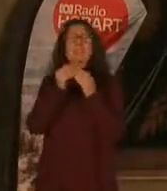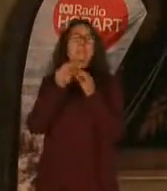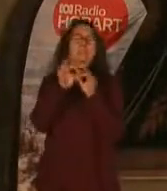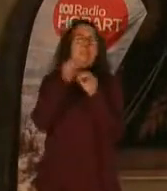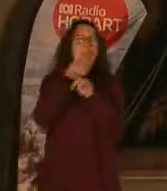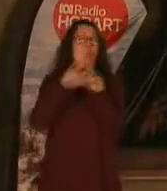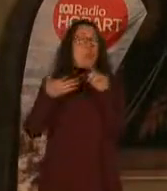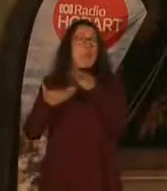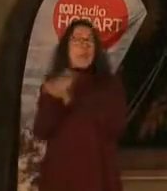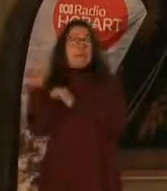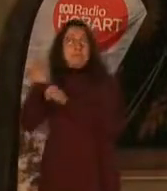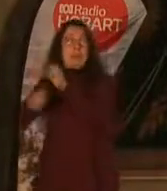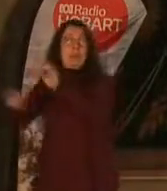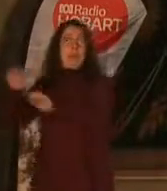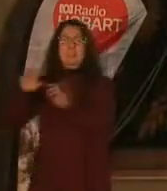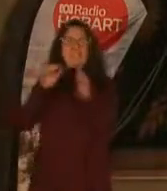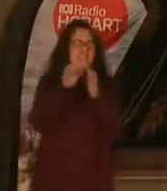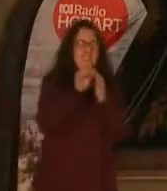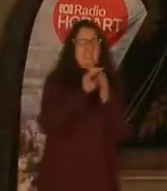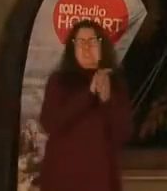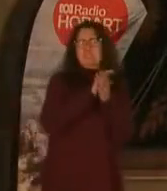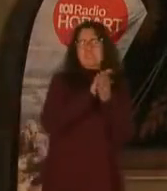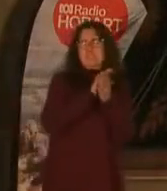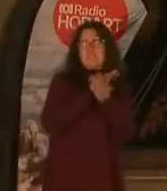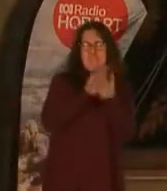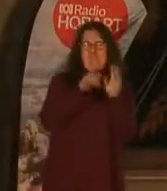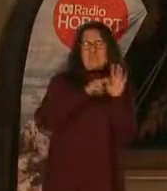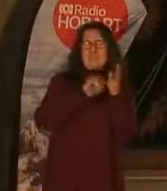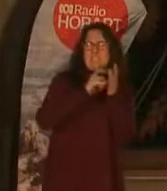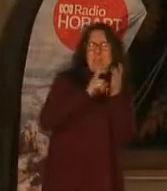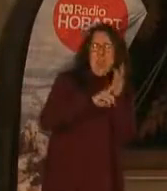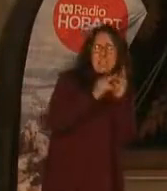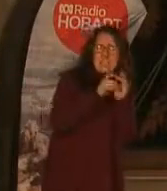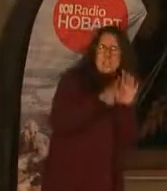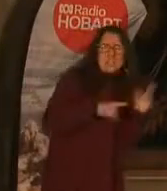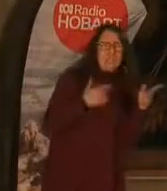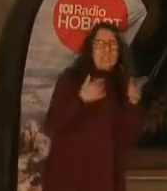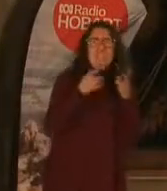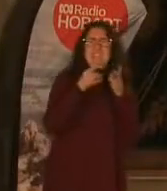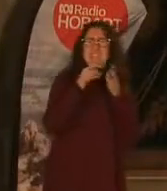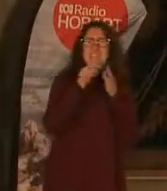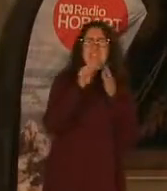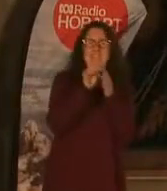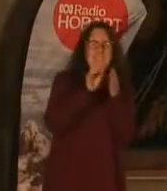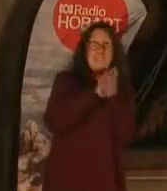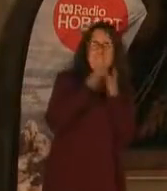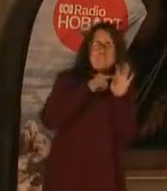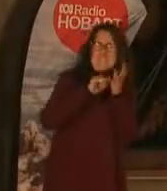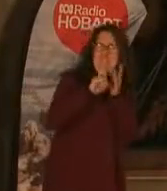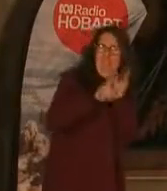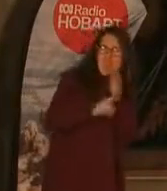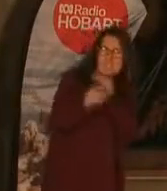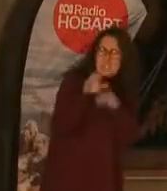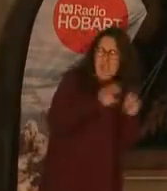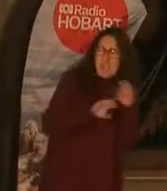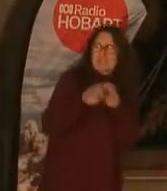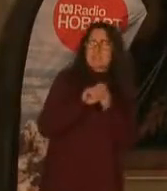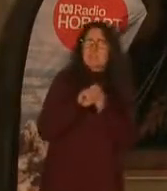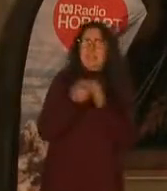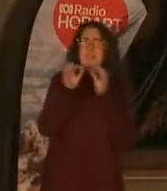There's quite a bit of kickback against the idea that Indigenous knowledge and Indigenous knowledge systems are science, as if somehow